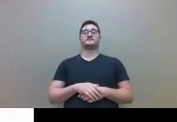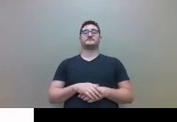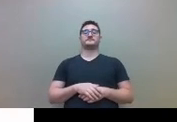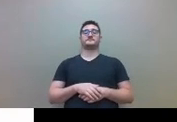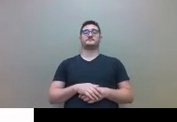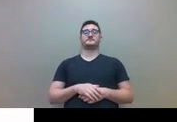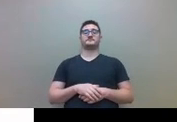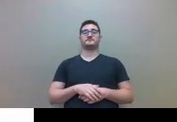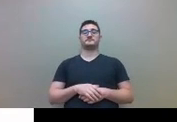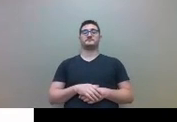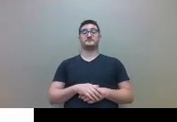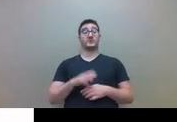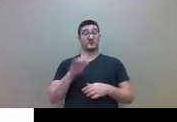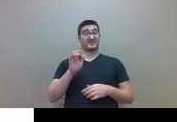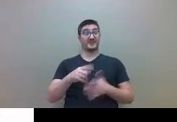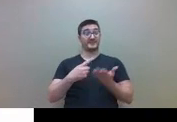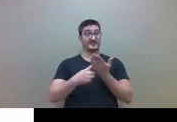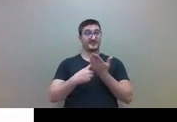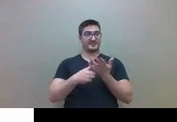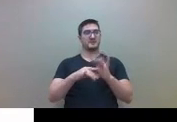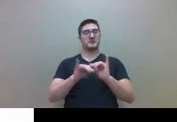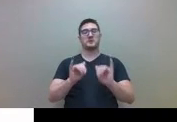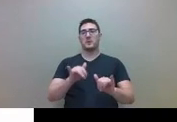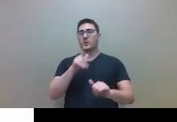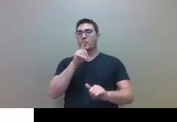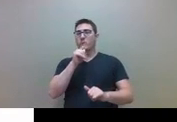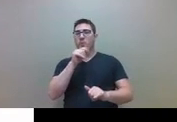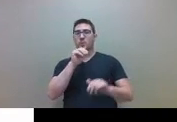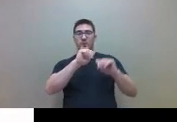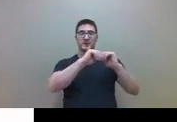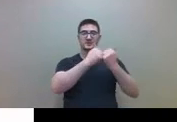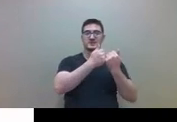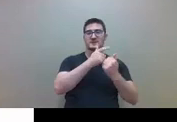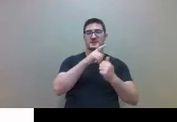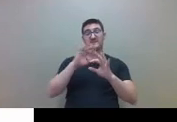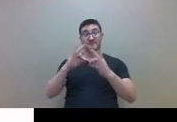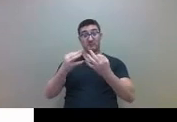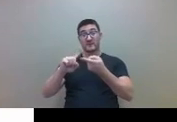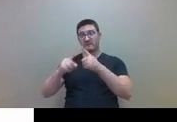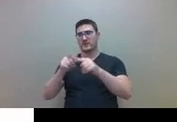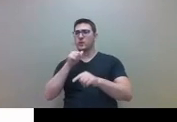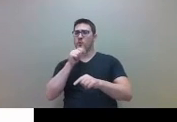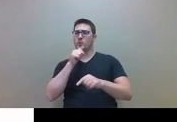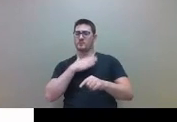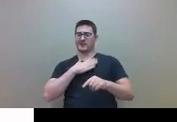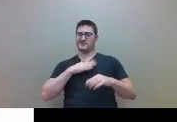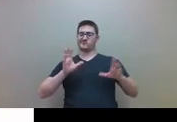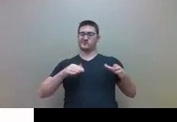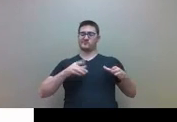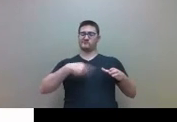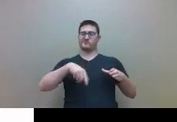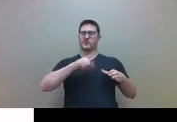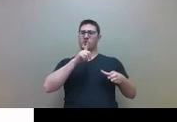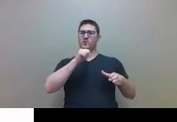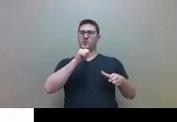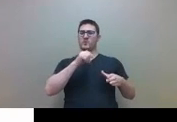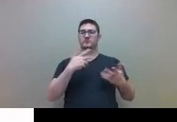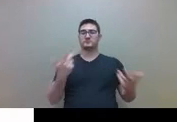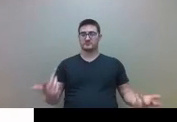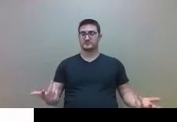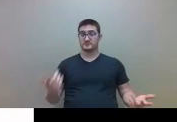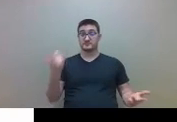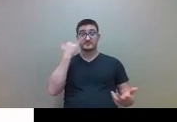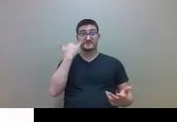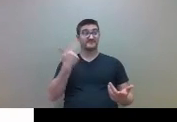available and who's not. So yes, there are people who don't have a wide circle, and this is where we have to make the